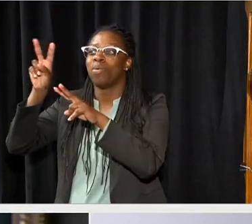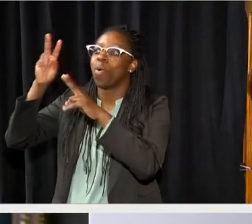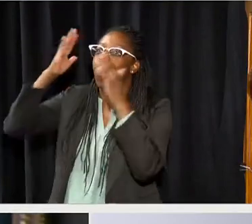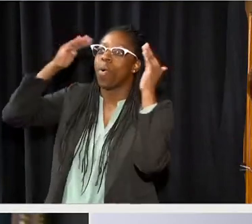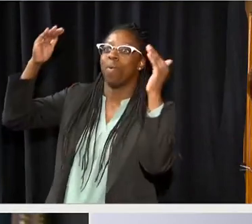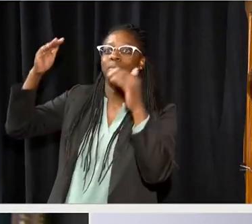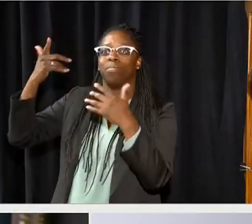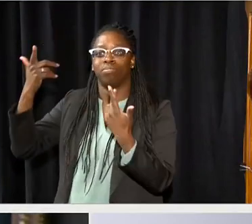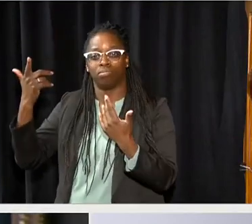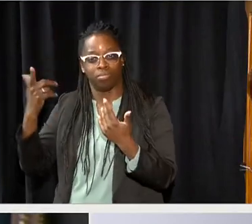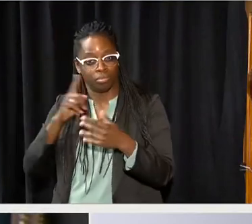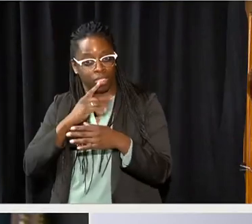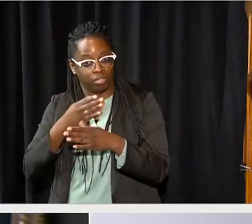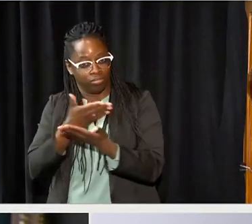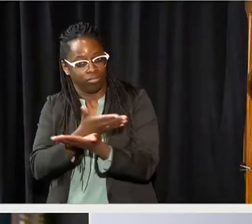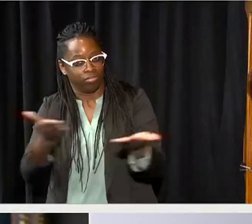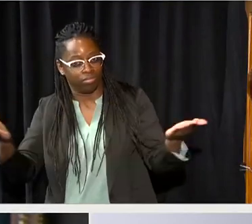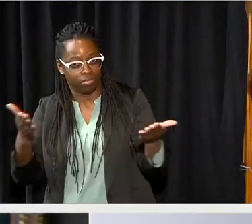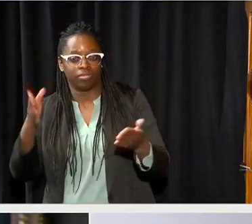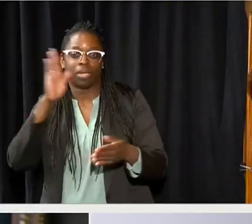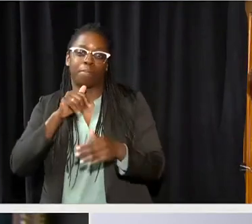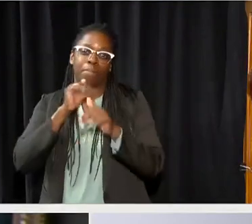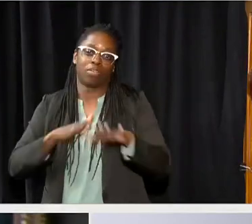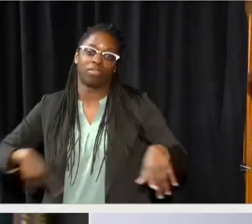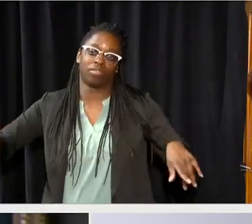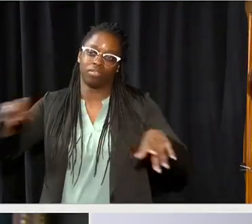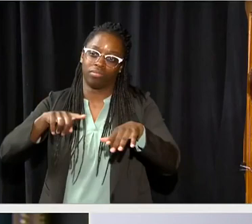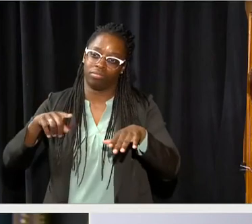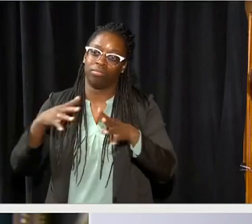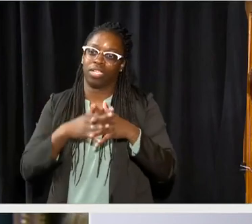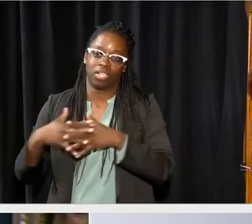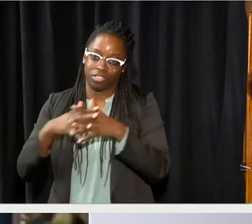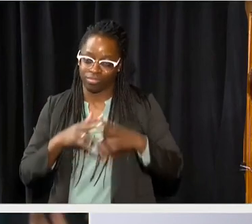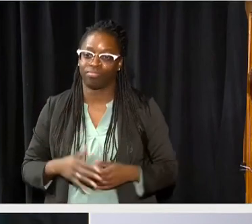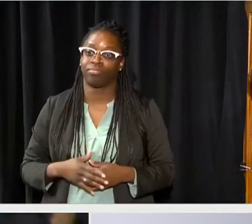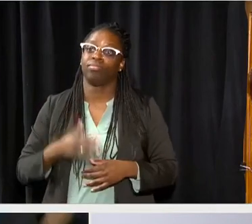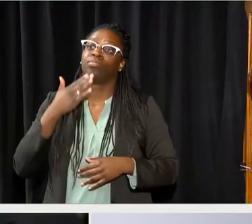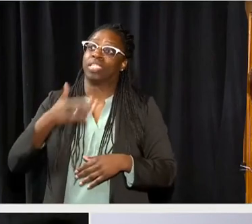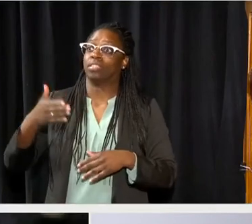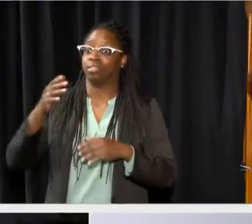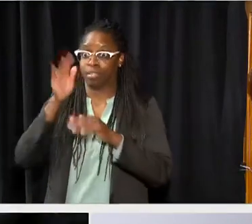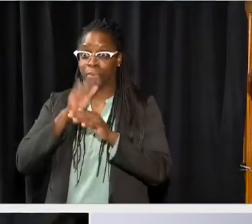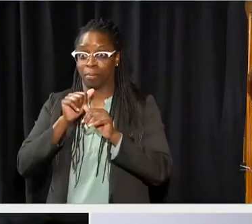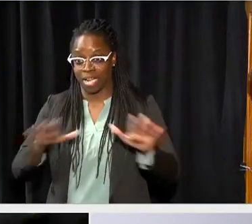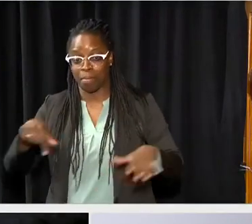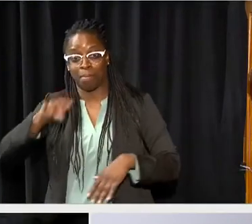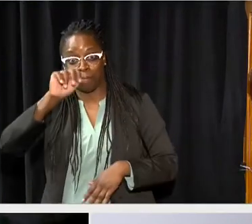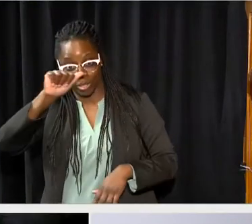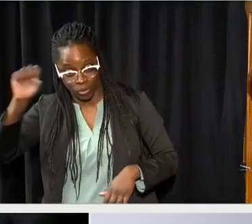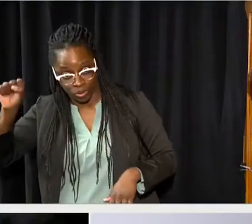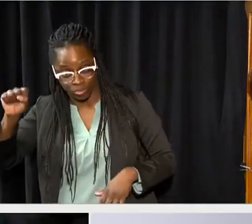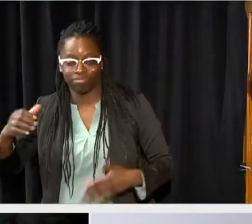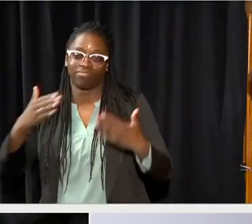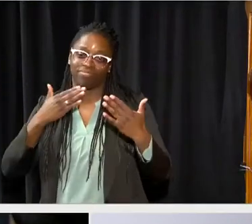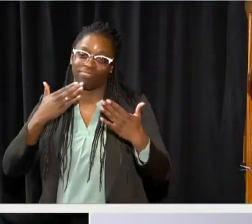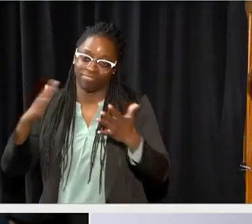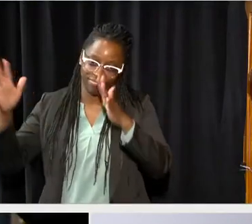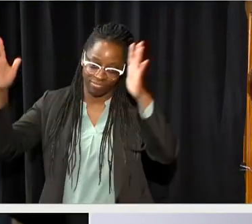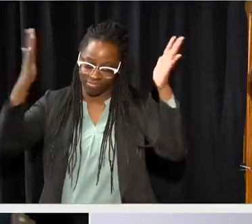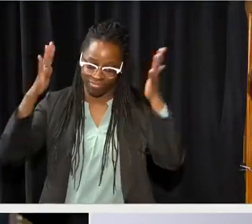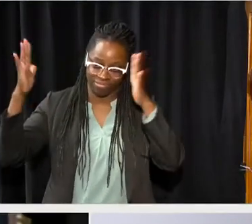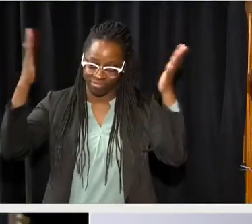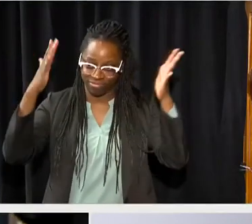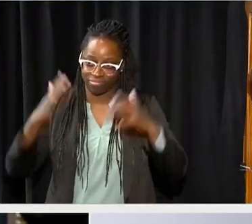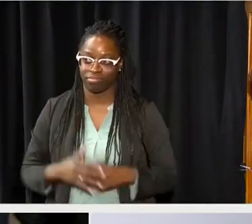follow. God bless you, and God bless the great Commonwealth of Massachusetts.